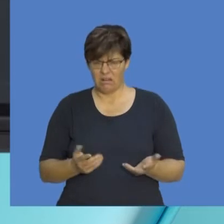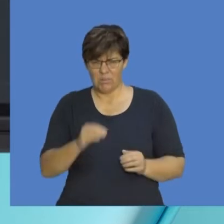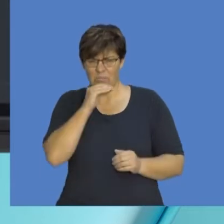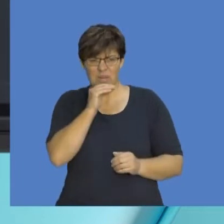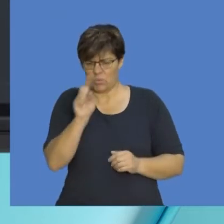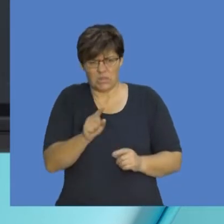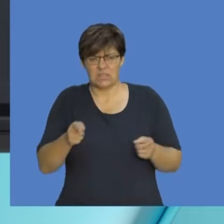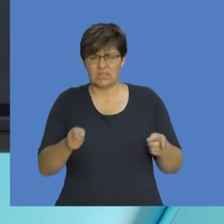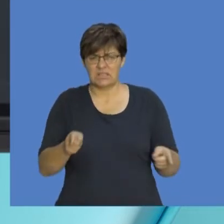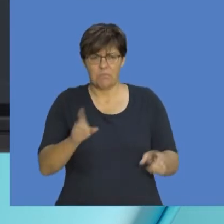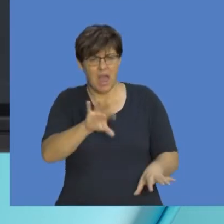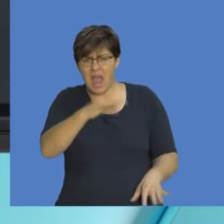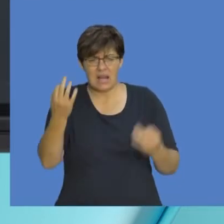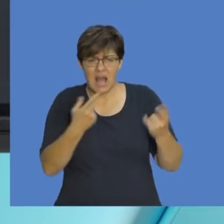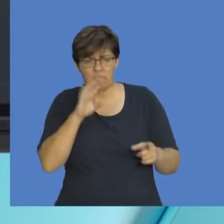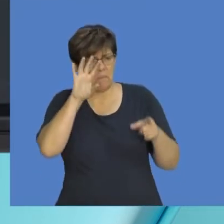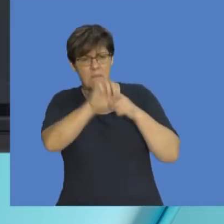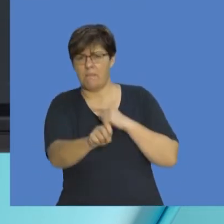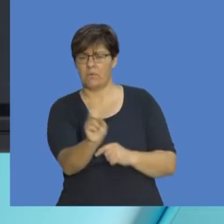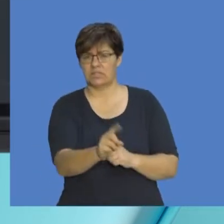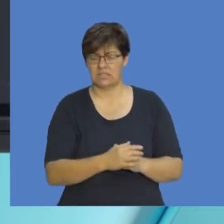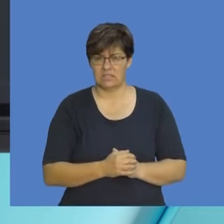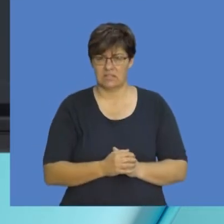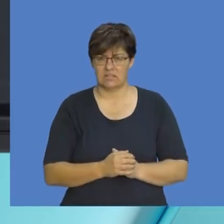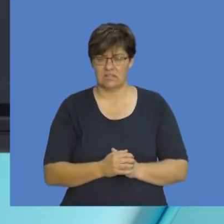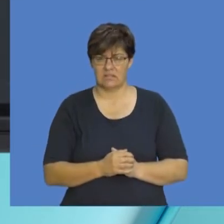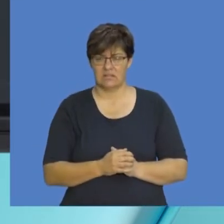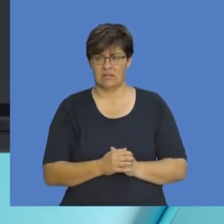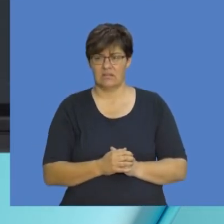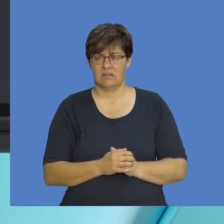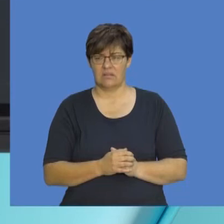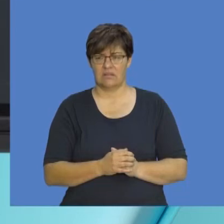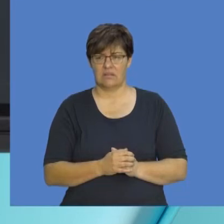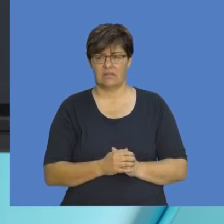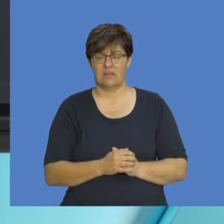can we deduce just looking at that? What can we analyze and arrive?